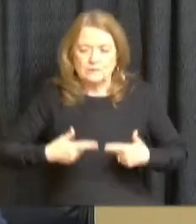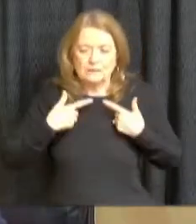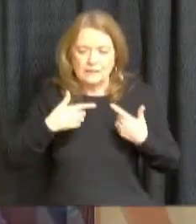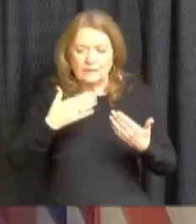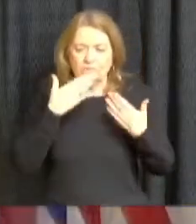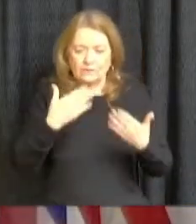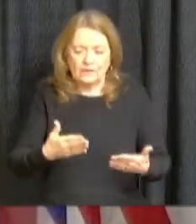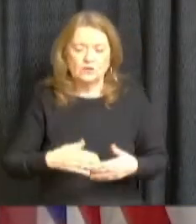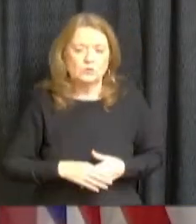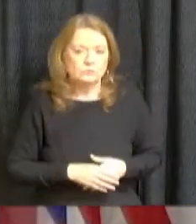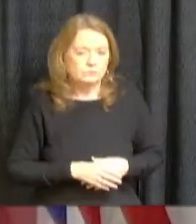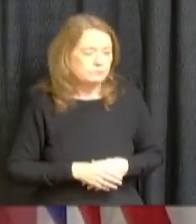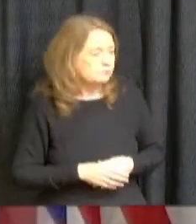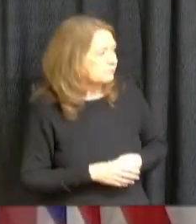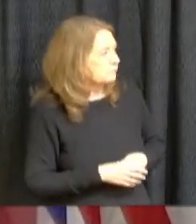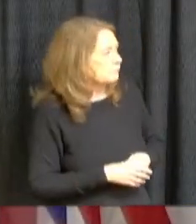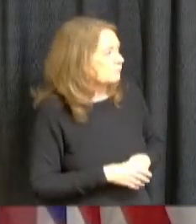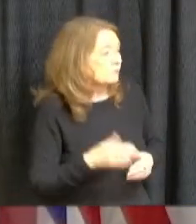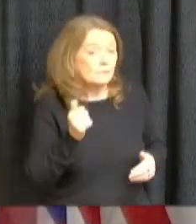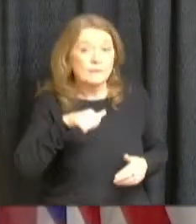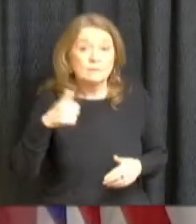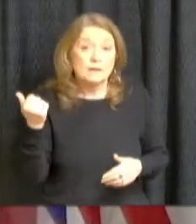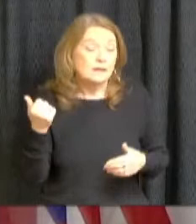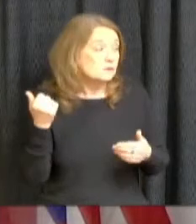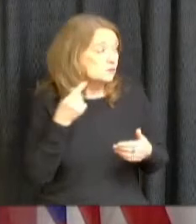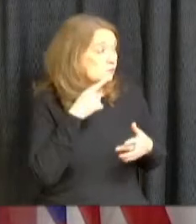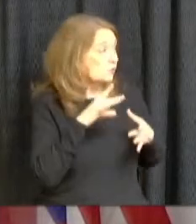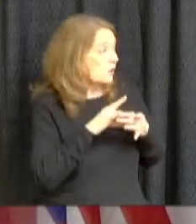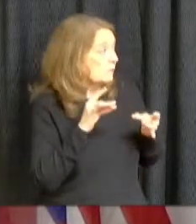you. Thank you. Anybody else wish to be recognized for